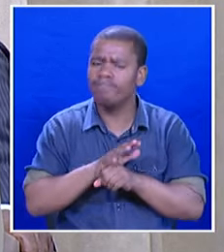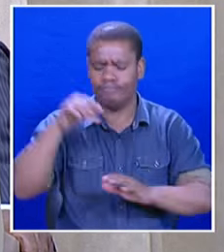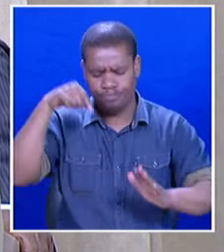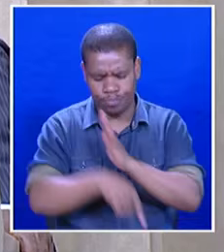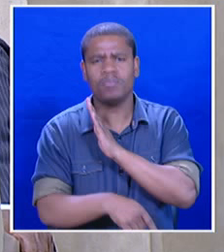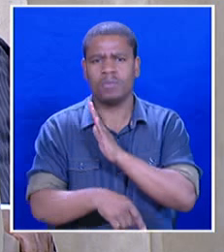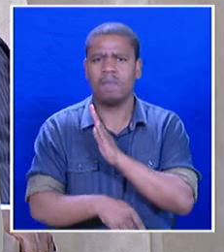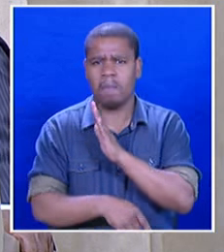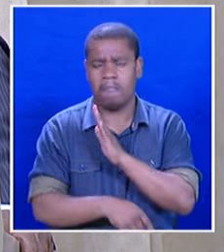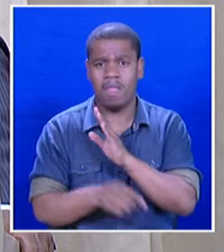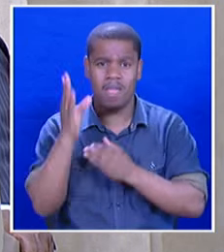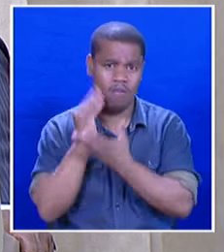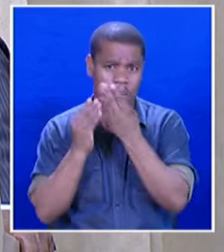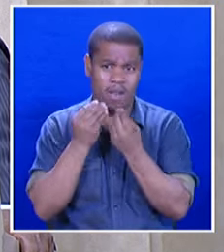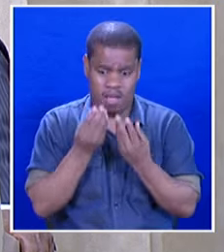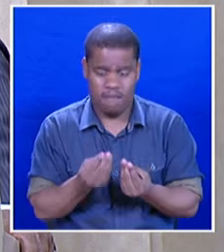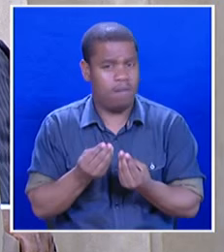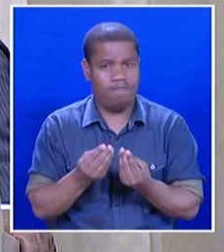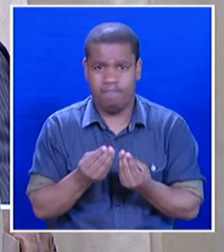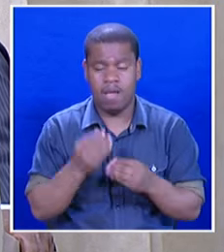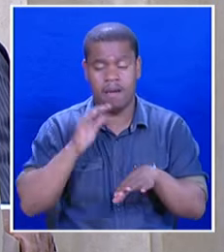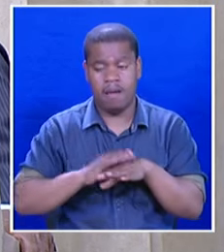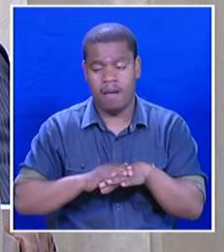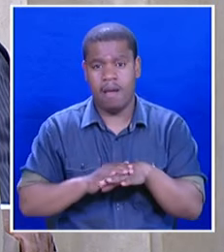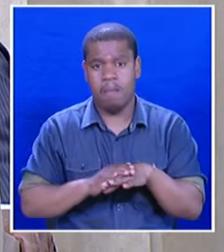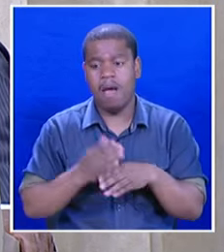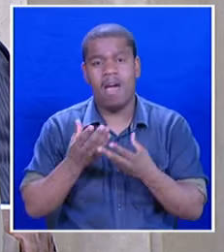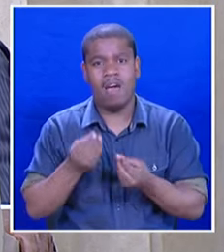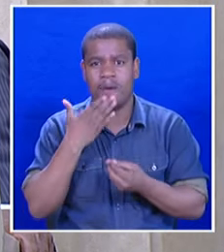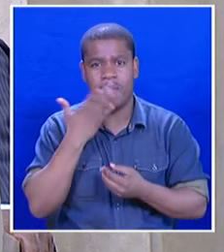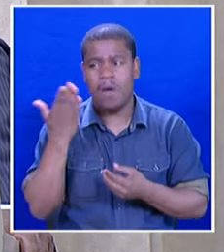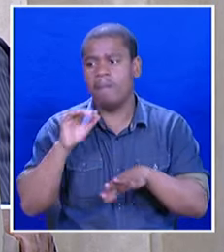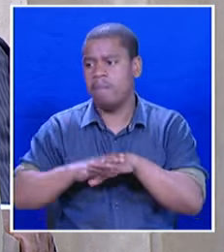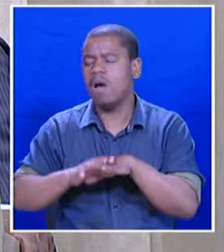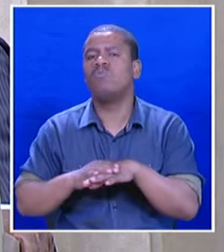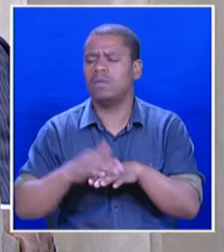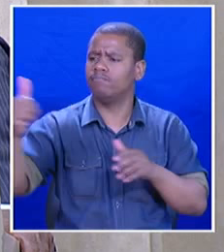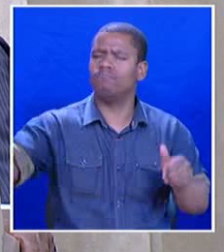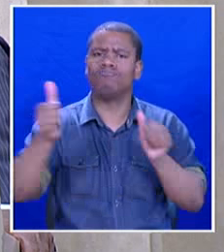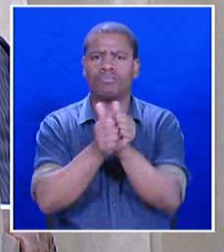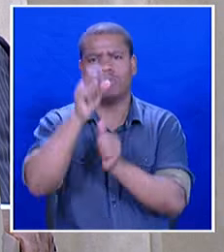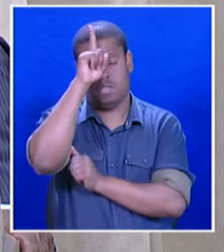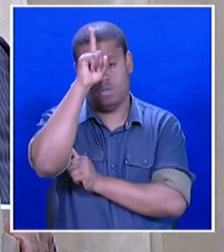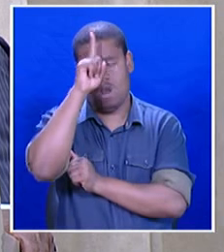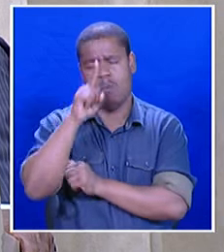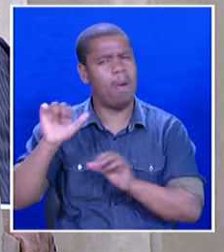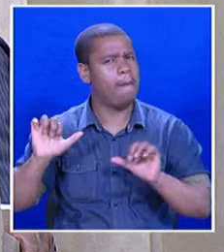which we've been working with Germany in a particularized way. But